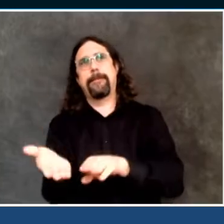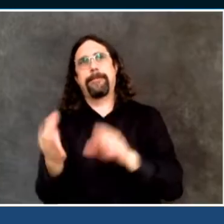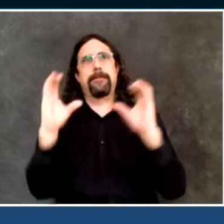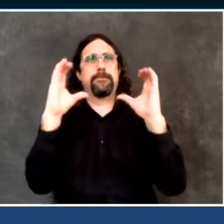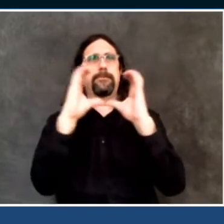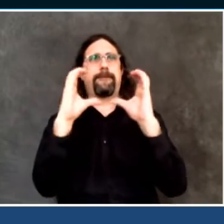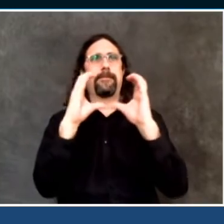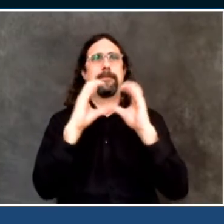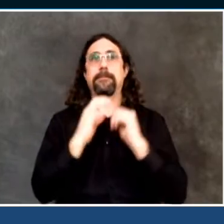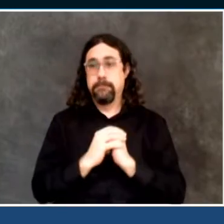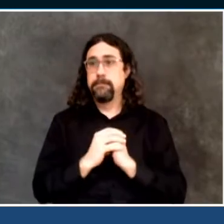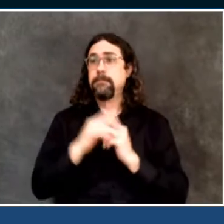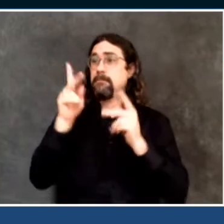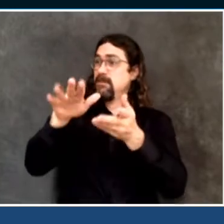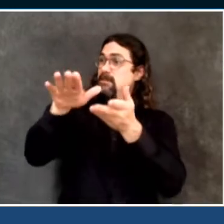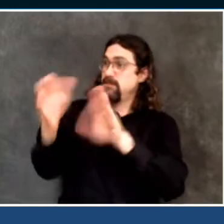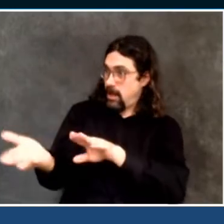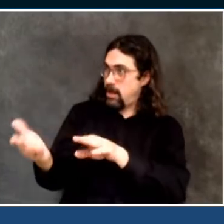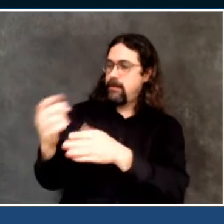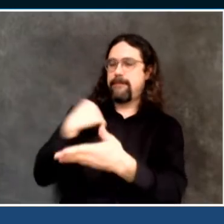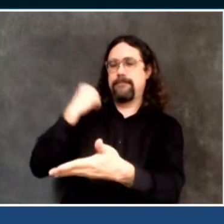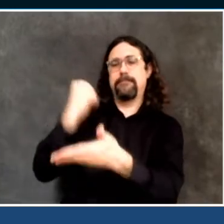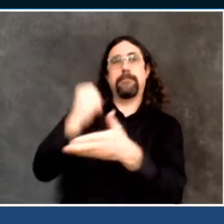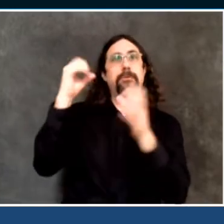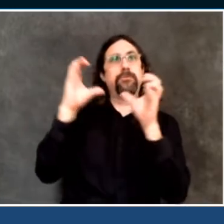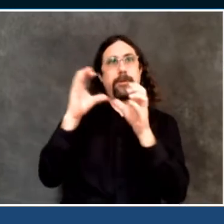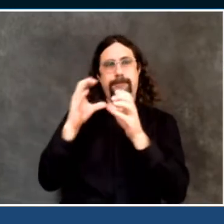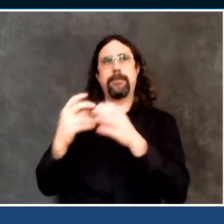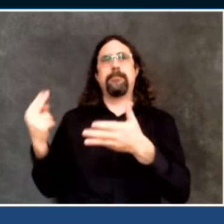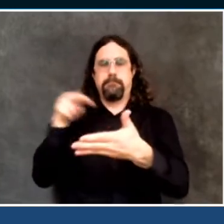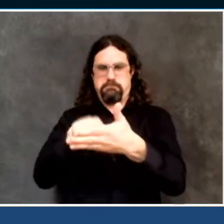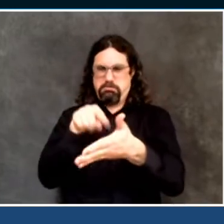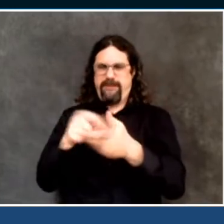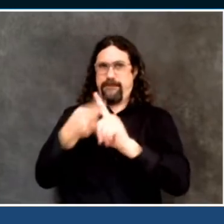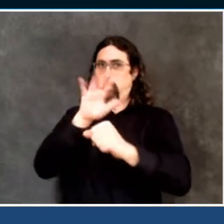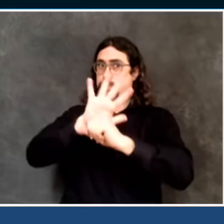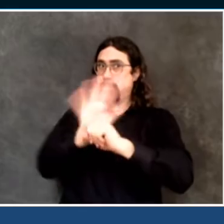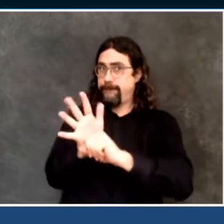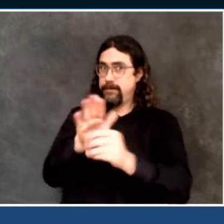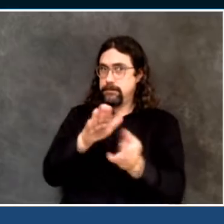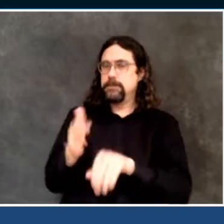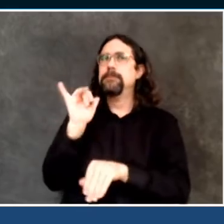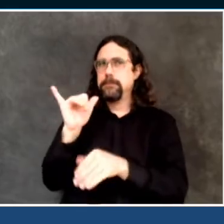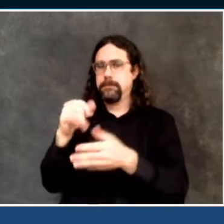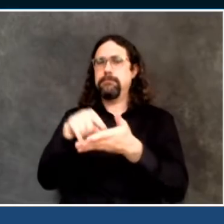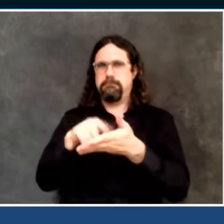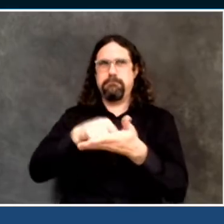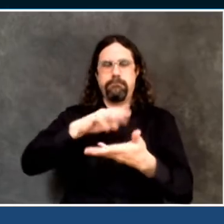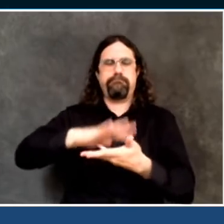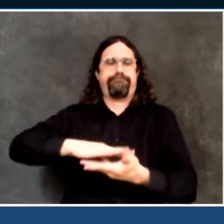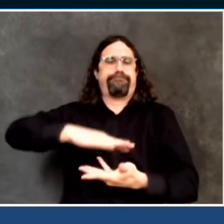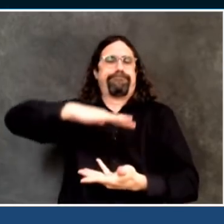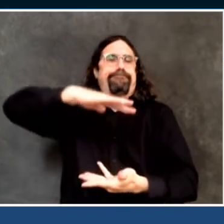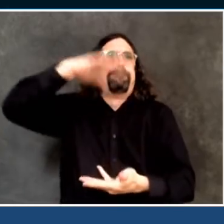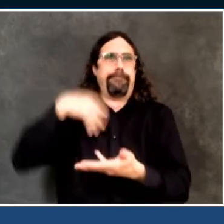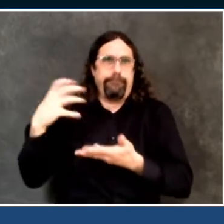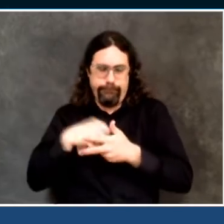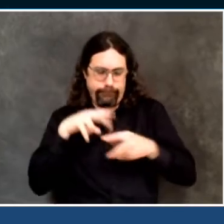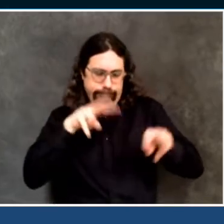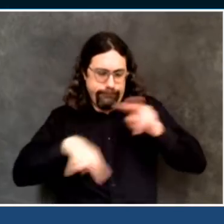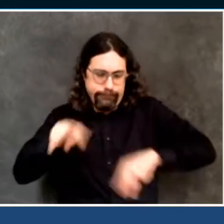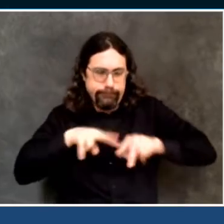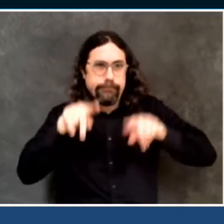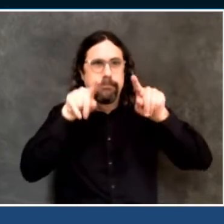COVID-19 related illness, and that their specific background is